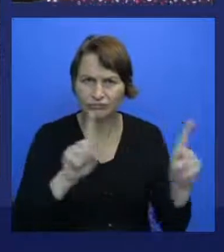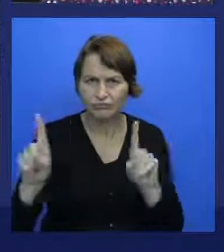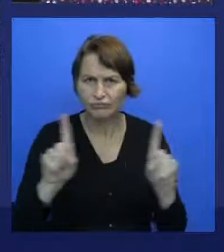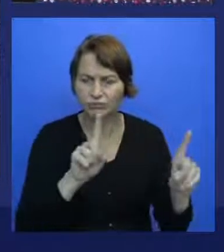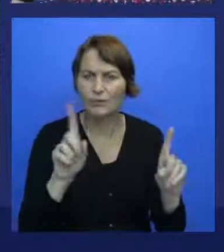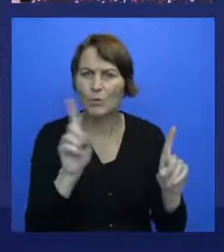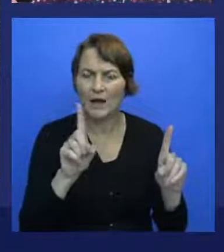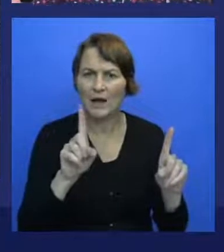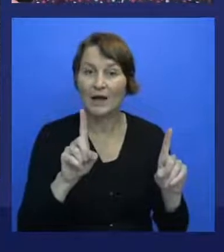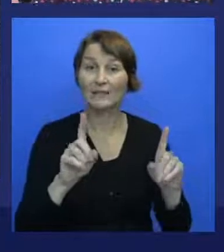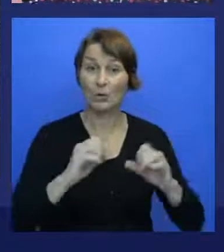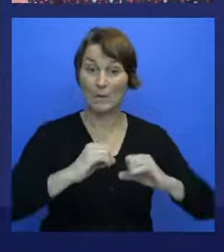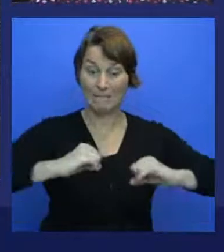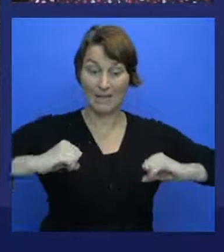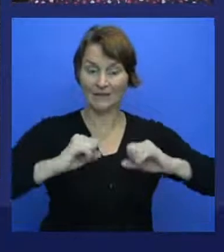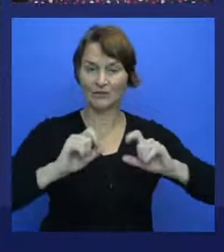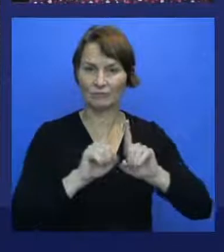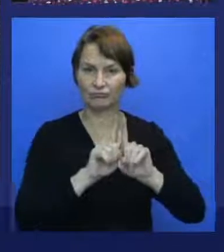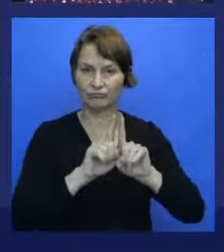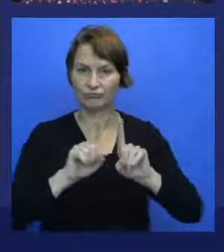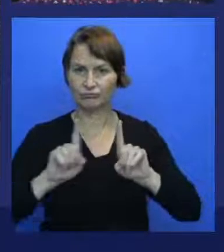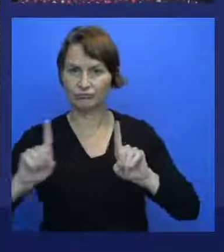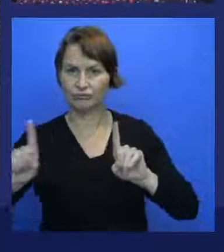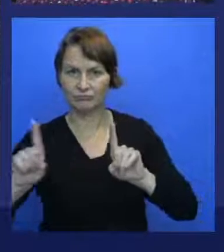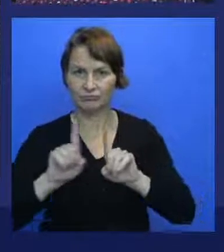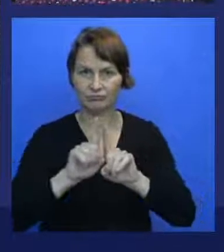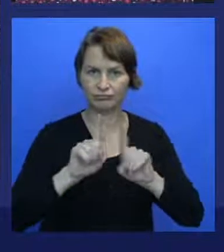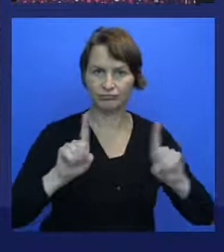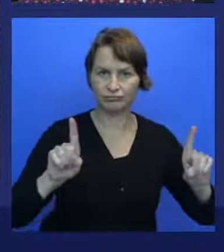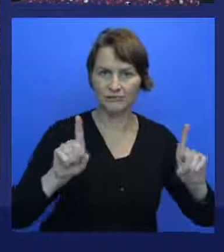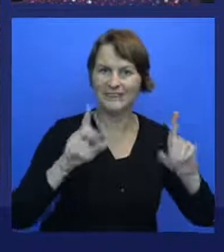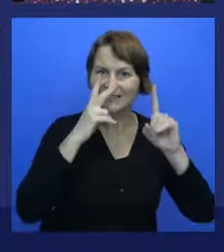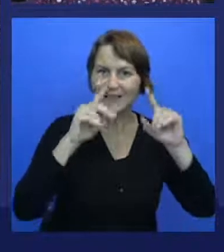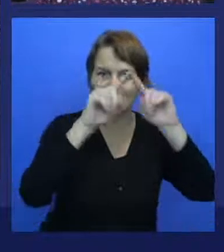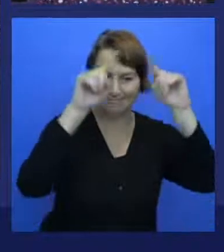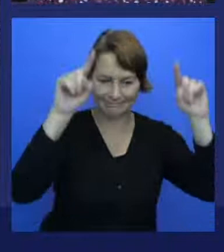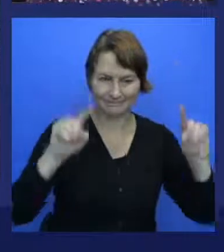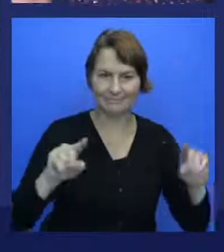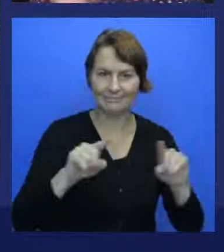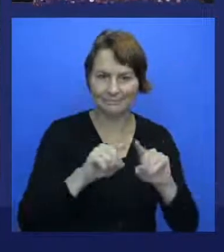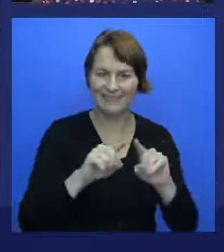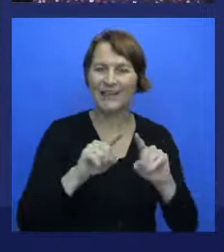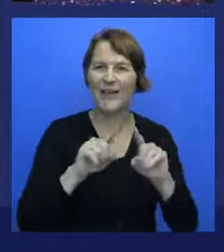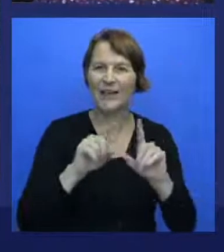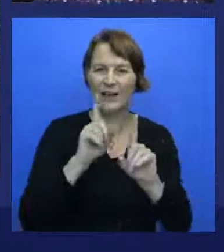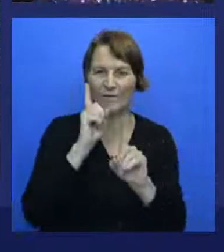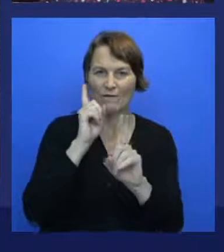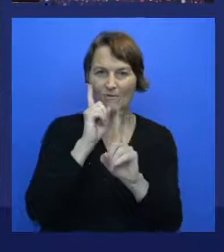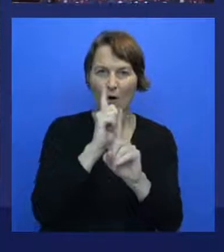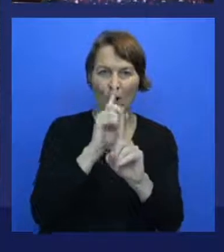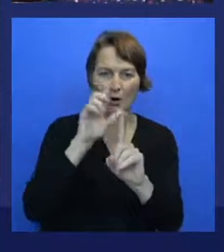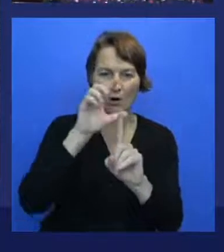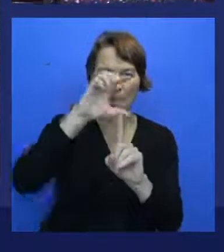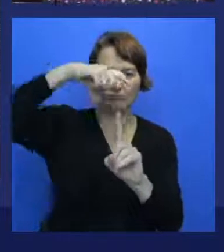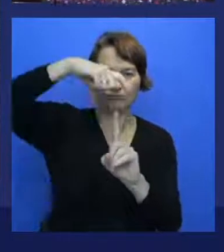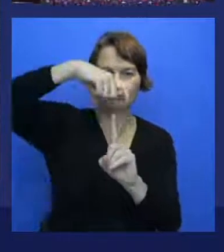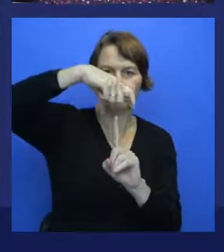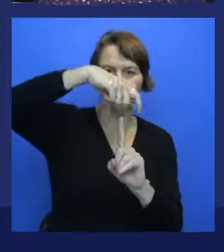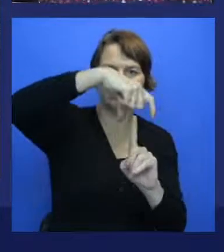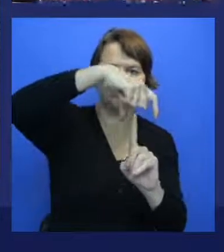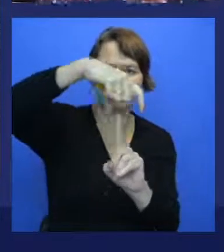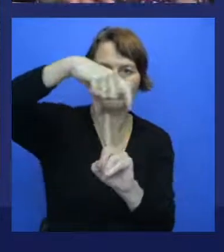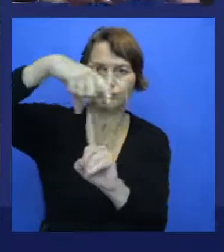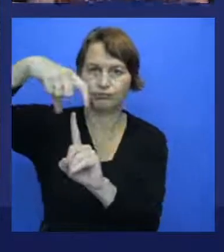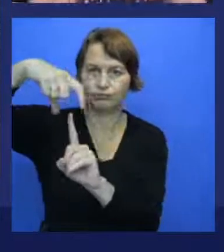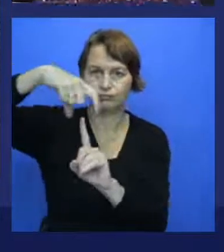will tell you not only where the people are, but notice that you can see the lines that it kind of tracks where they're going. That's the first